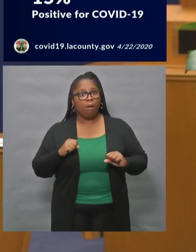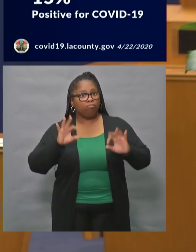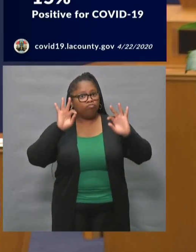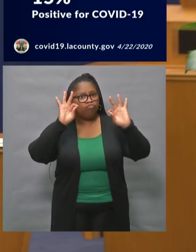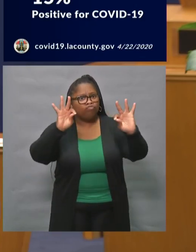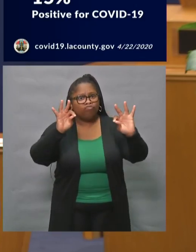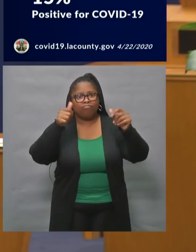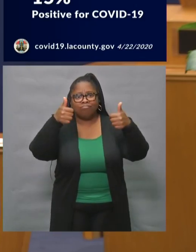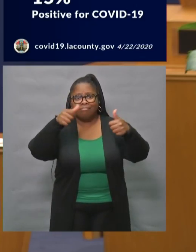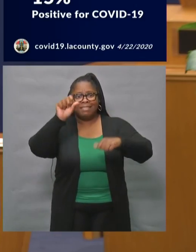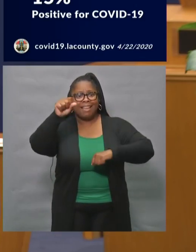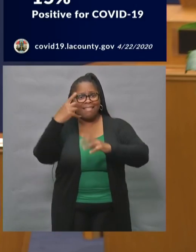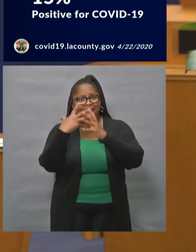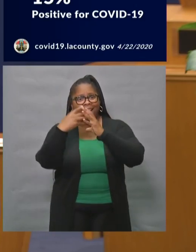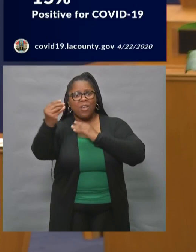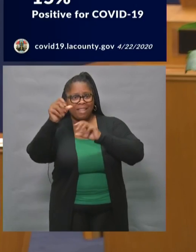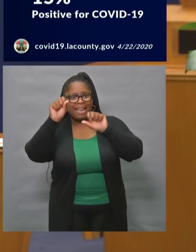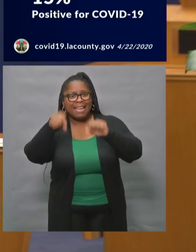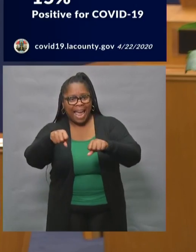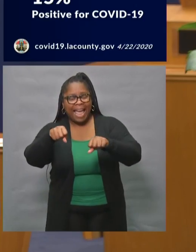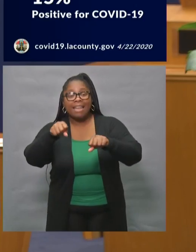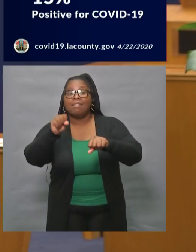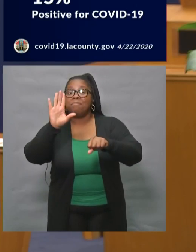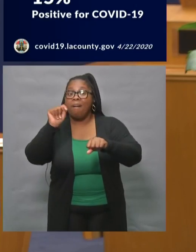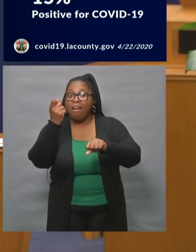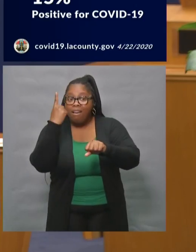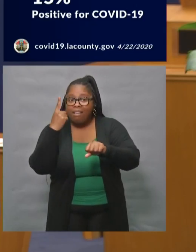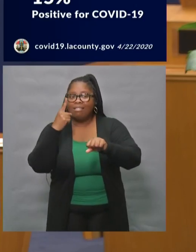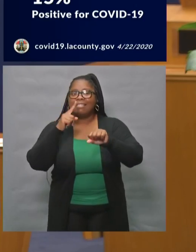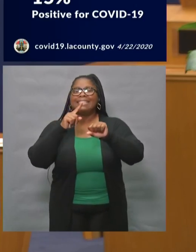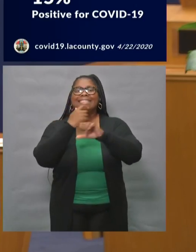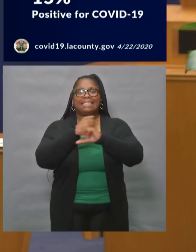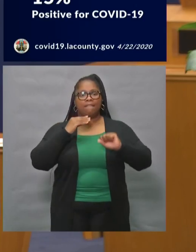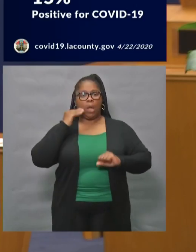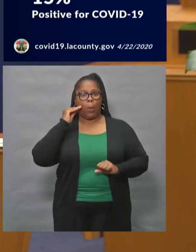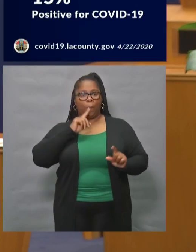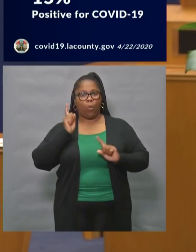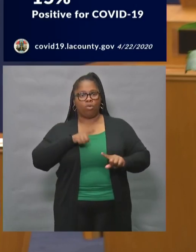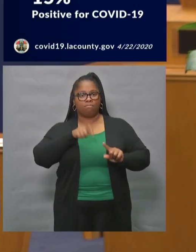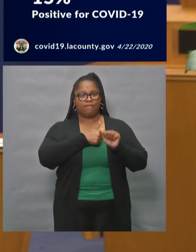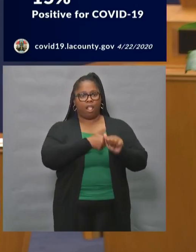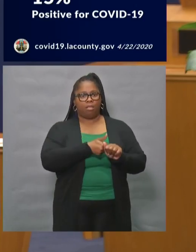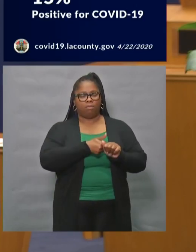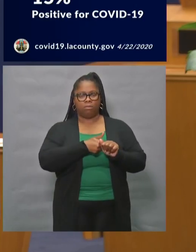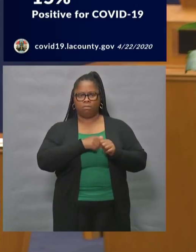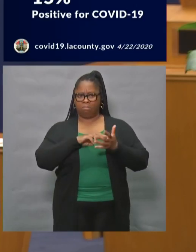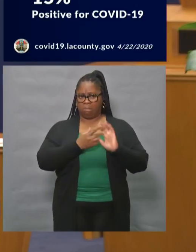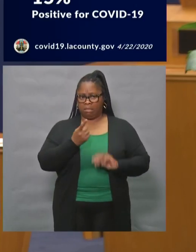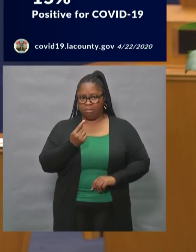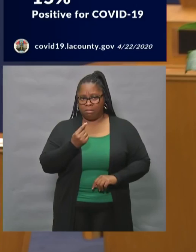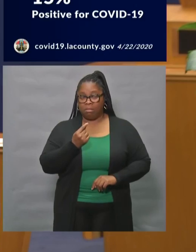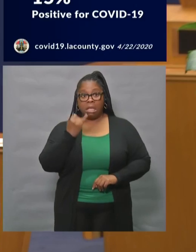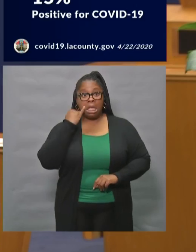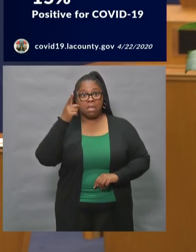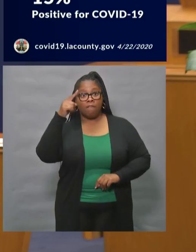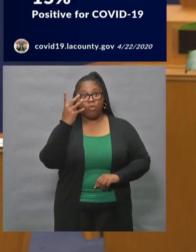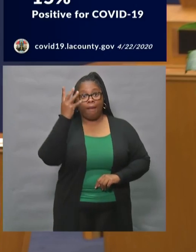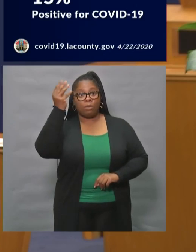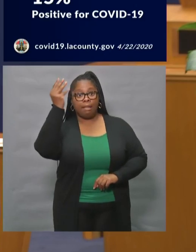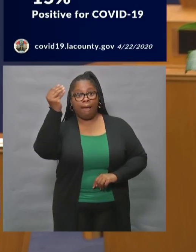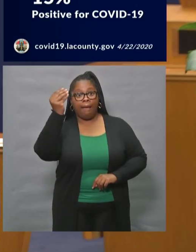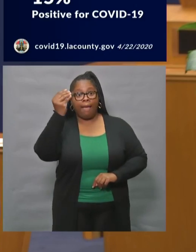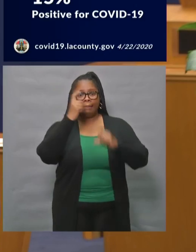you to do this while observing the Safer at Home order, which asks that when you're out, you need to, A, use a cloth face